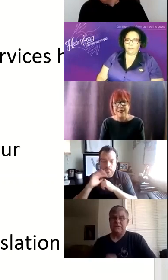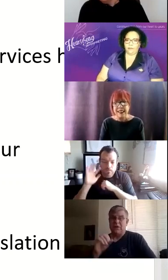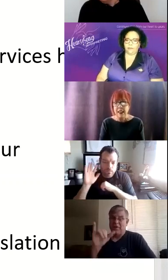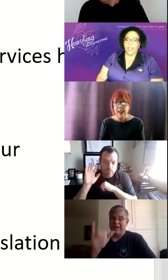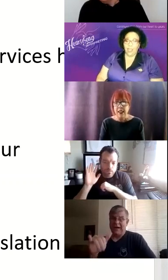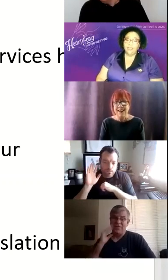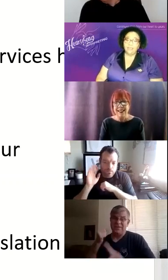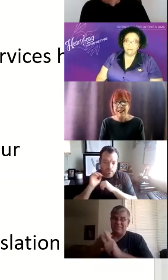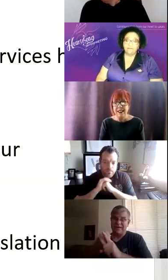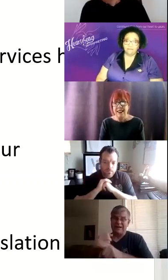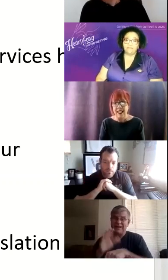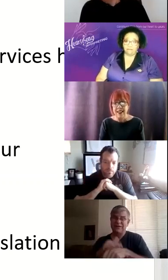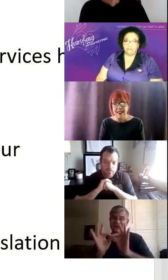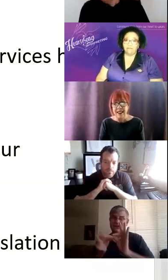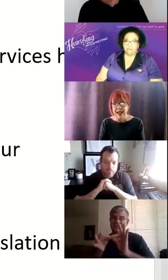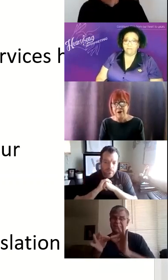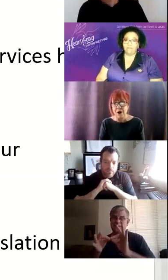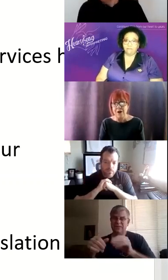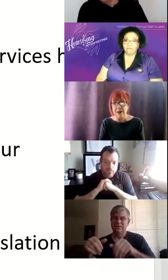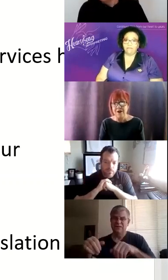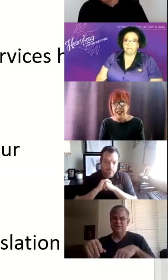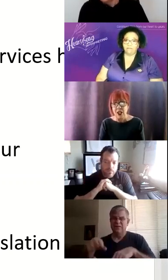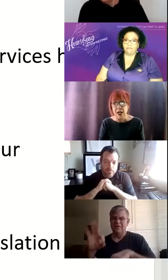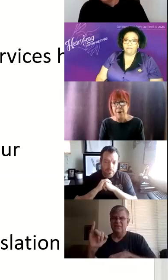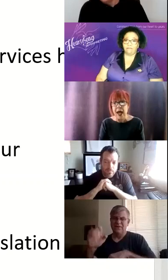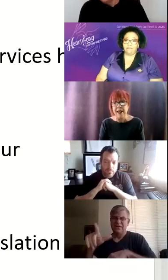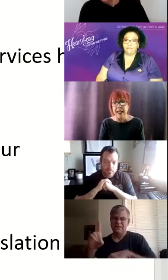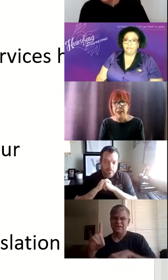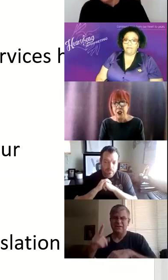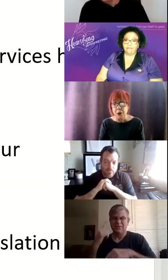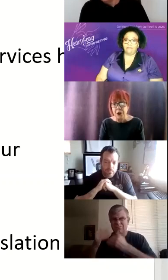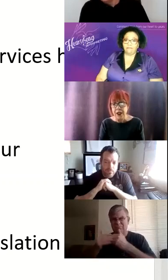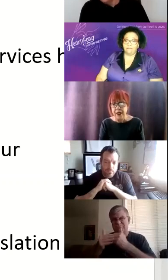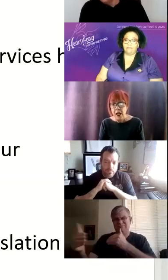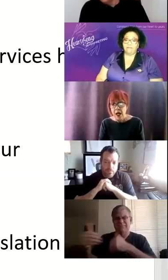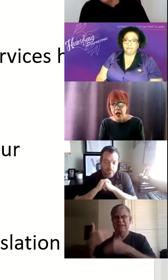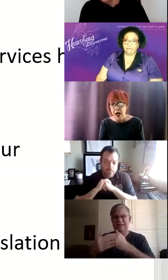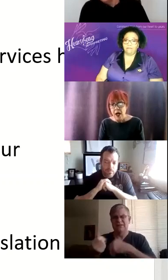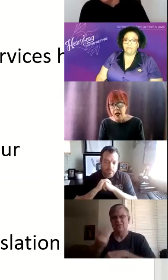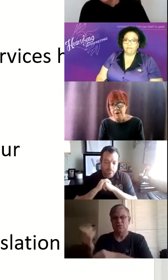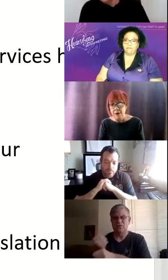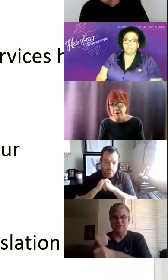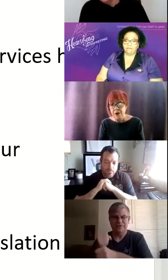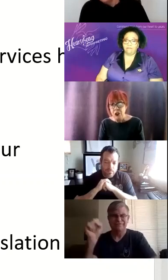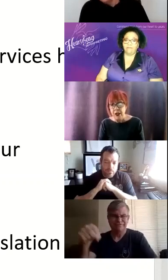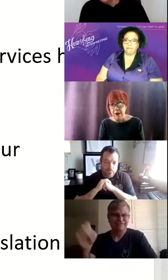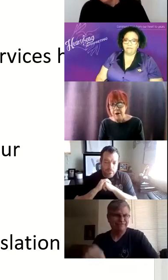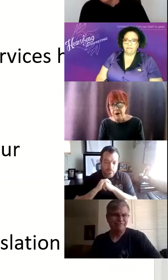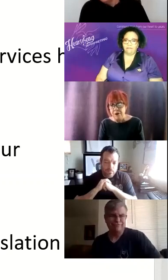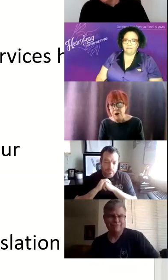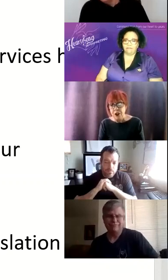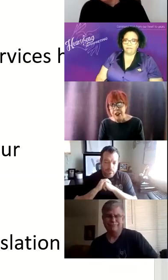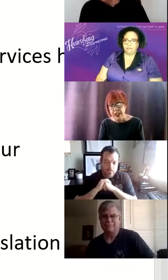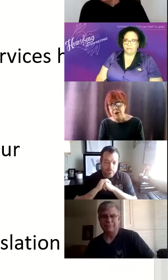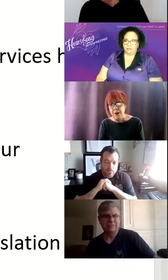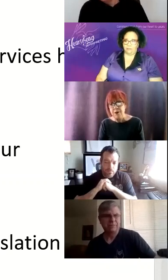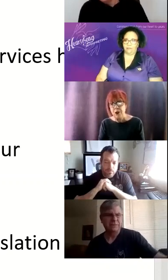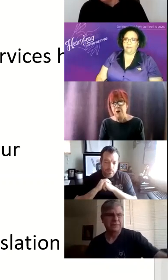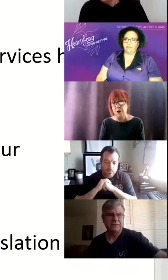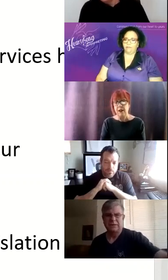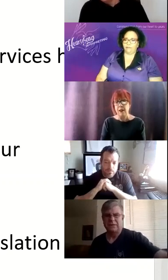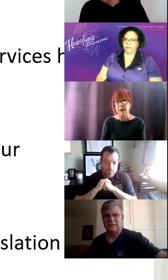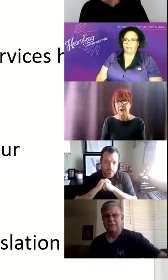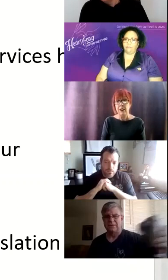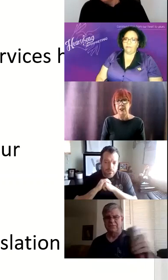really a little disgusted. I don't know if it's going to impact the interpreting future in future years, but I'm sure